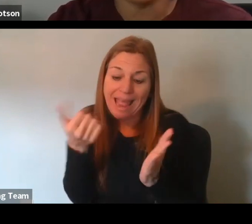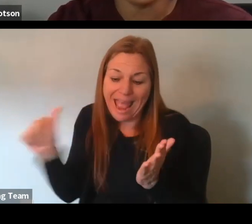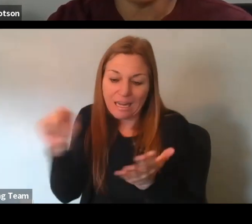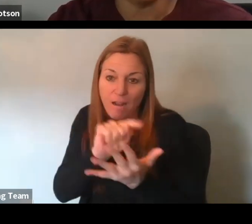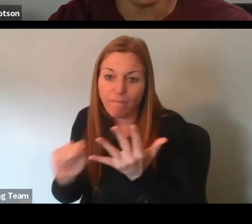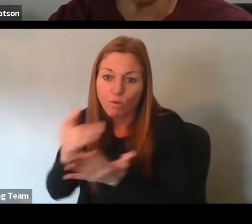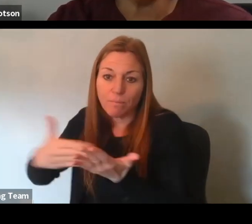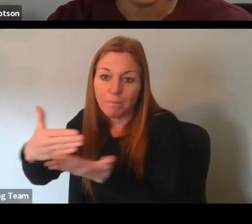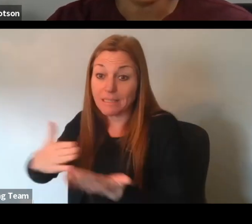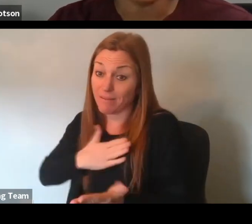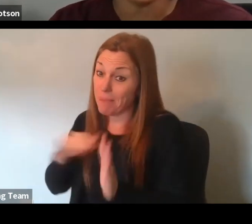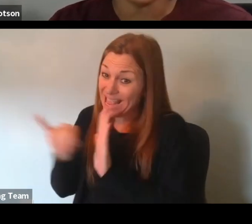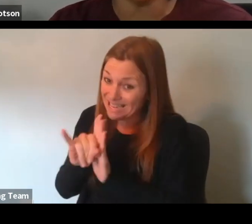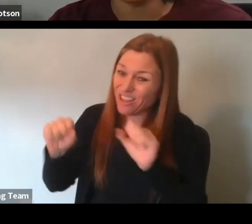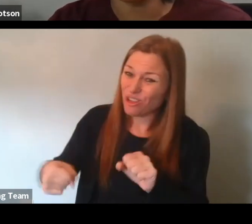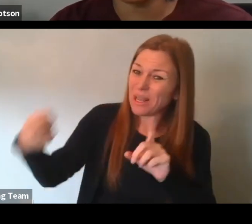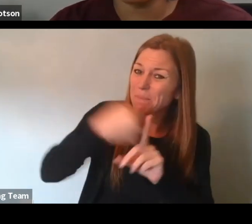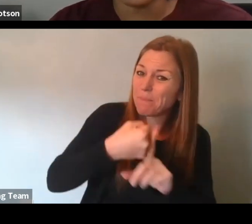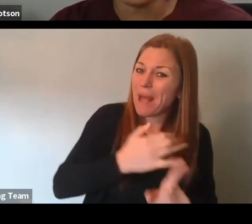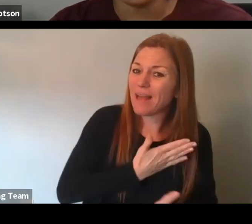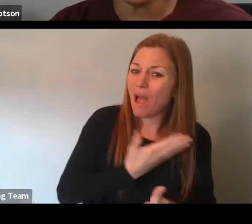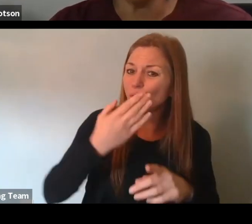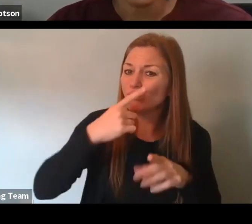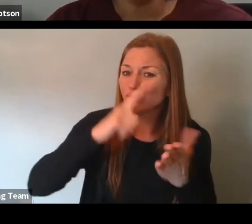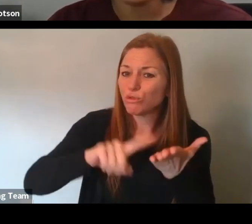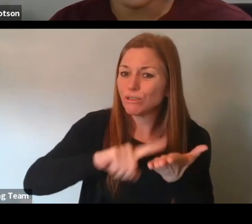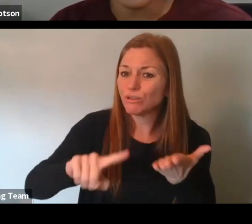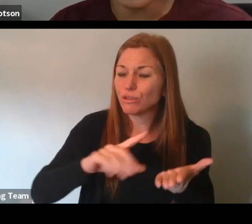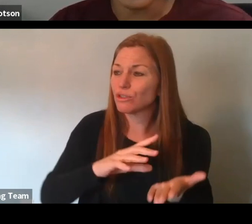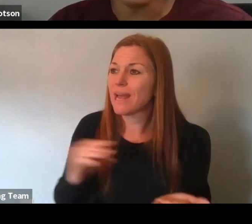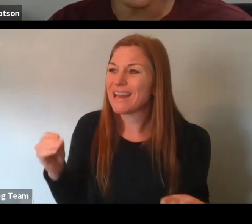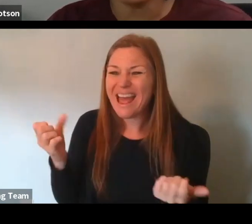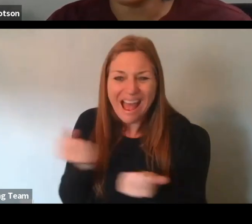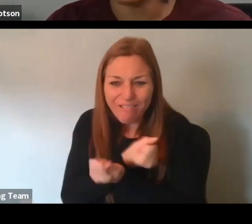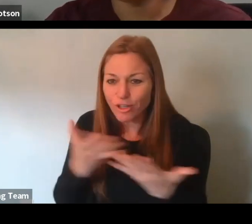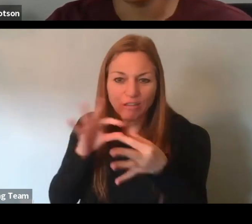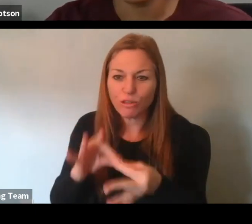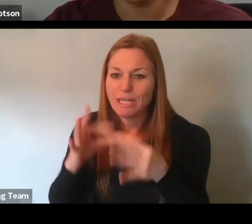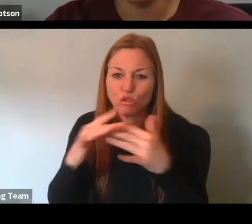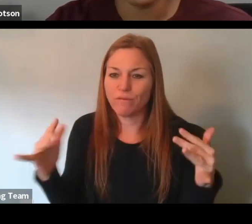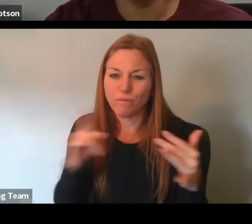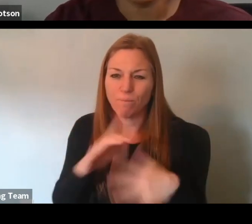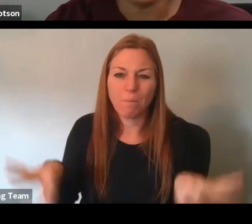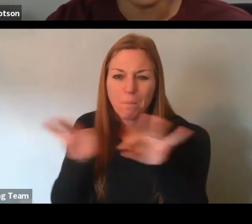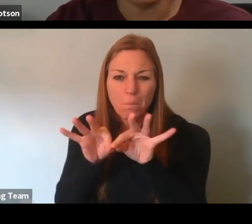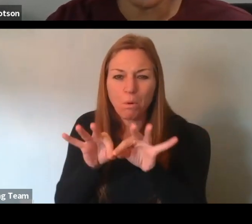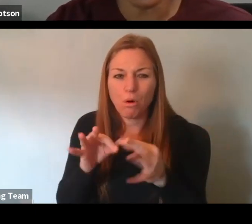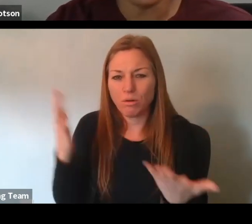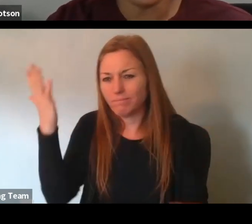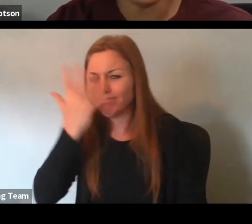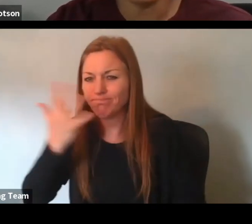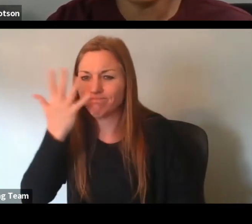it should be, all aspects of diversity are important. So I do not at all mean to minimize that, even though